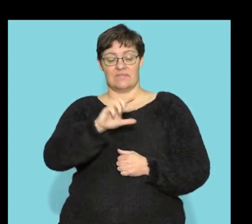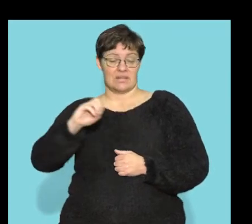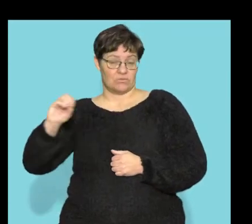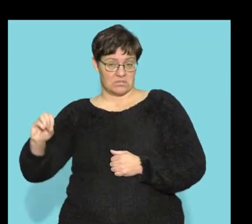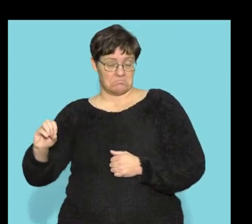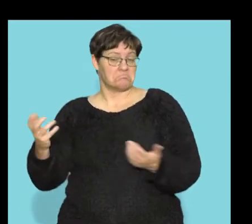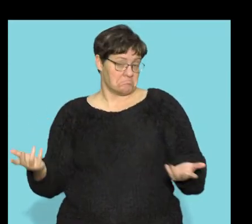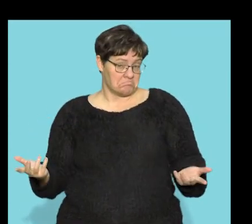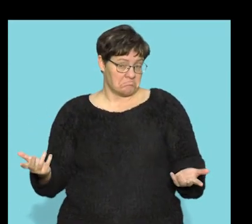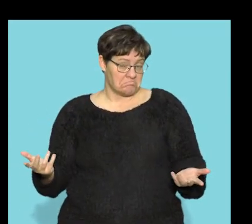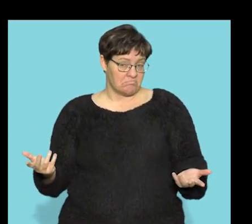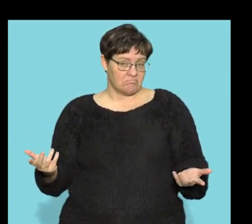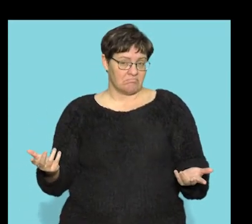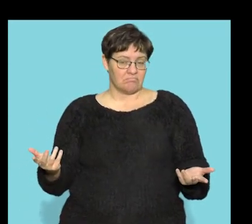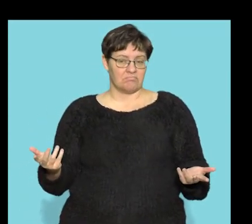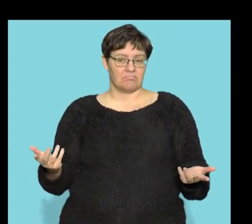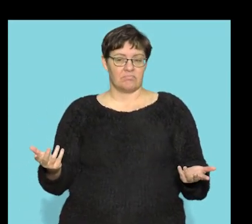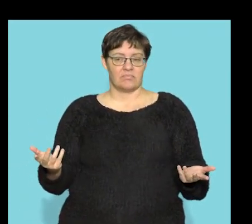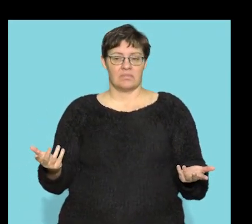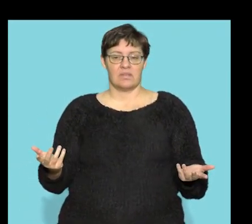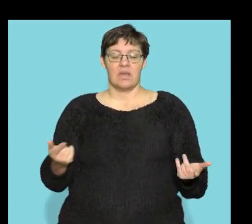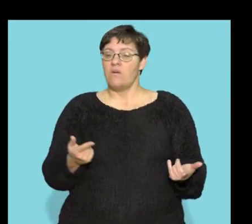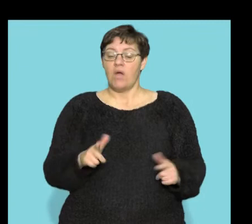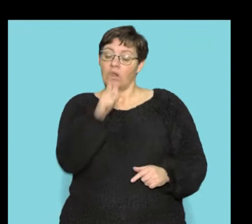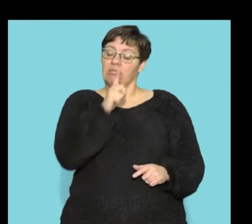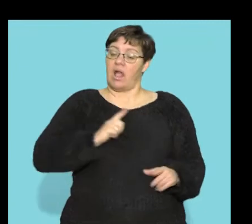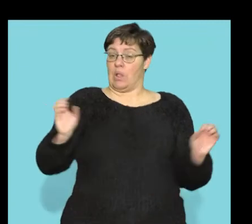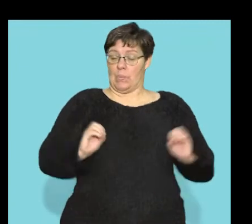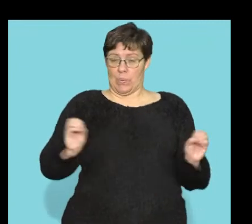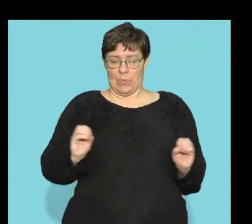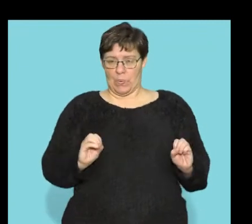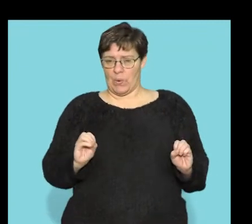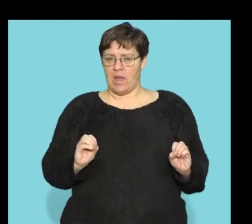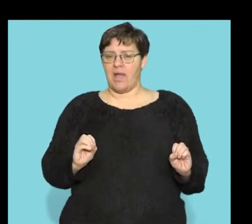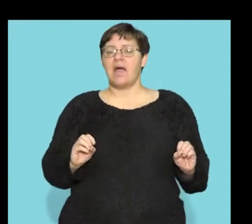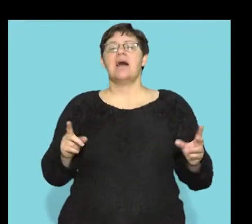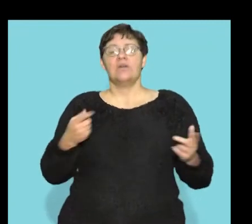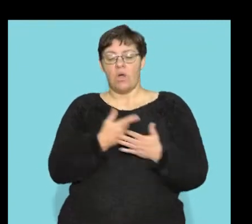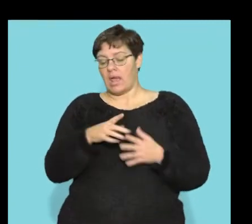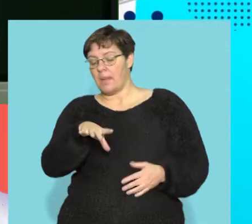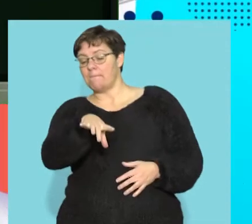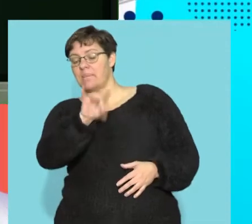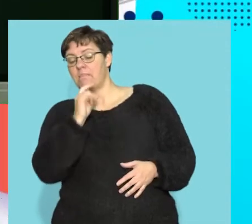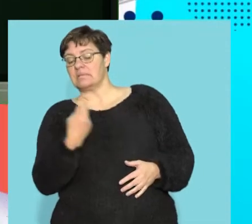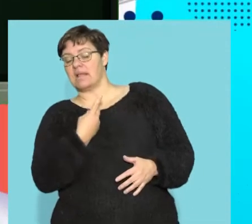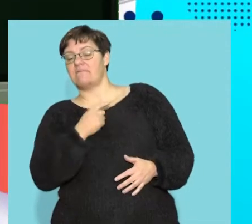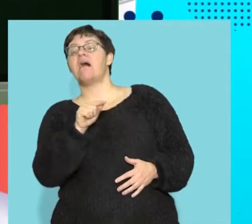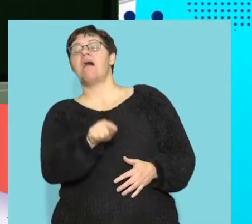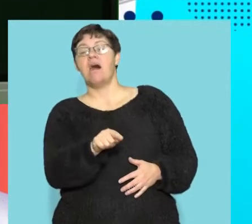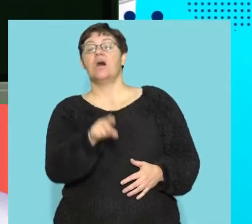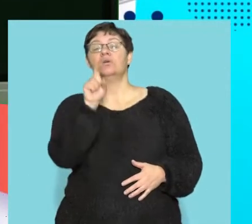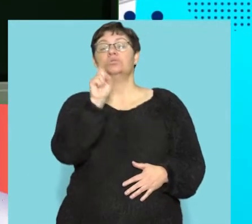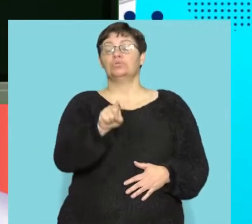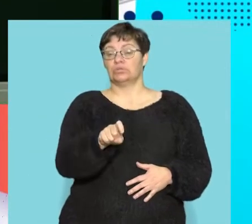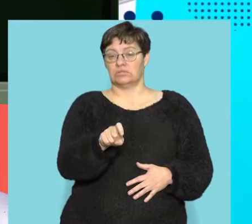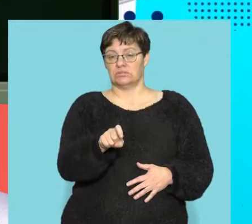even if you were not told about it, this is something that you have to pick up from yourself, that there should have not been